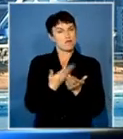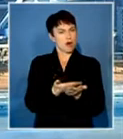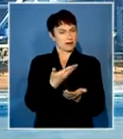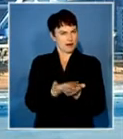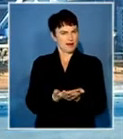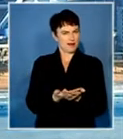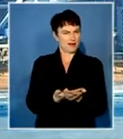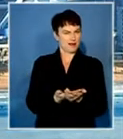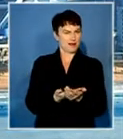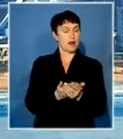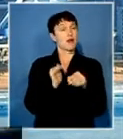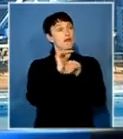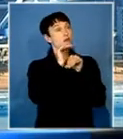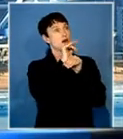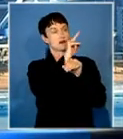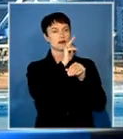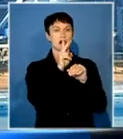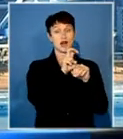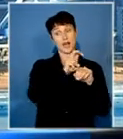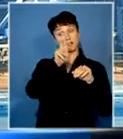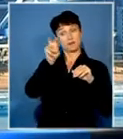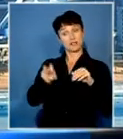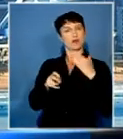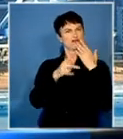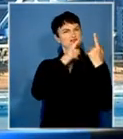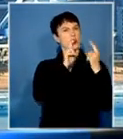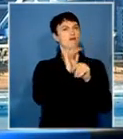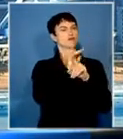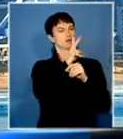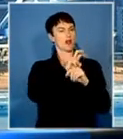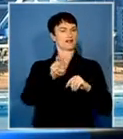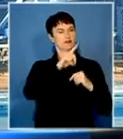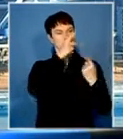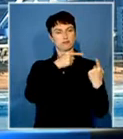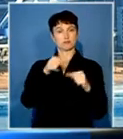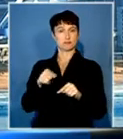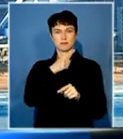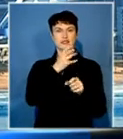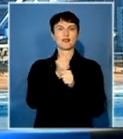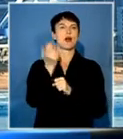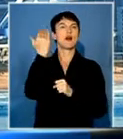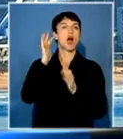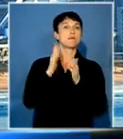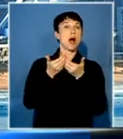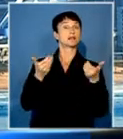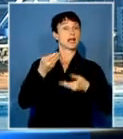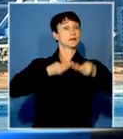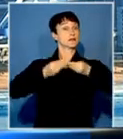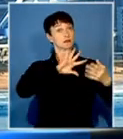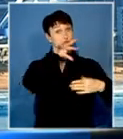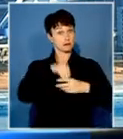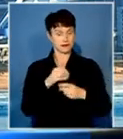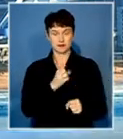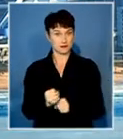purposes, fair and equitable for a foreign investor that comes in here, has not been involved in an apartheid transaction, has not been